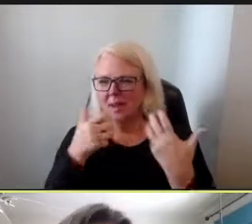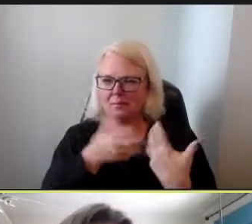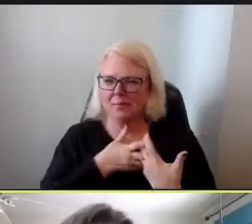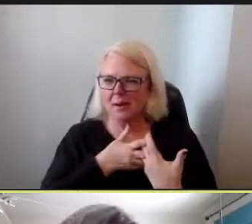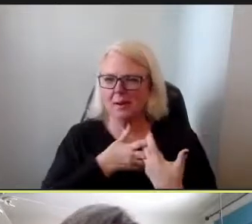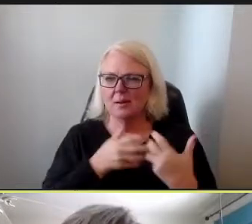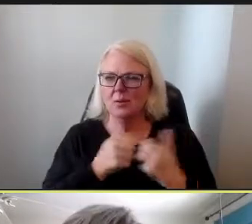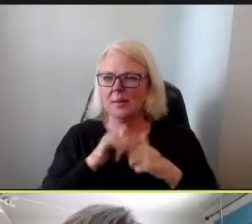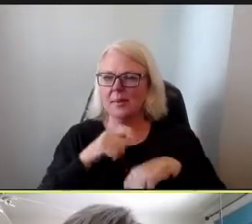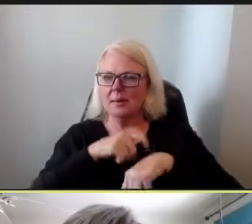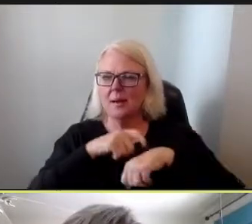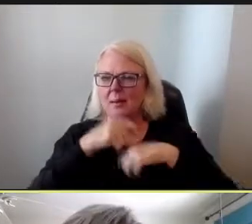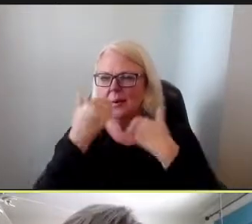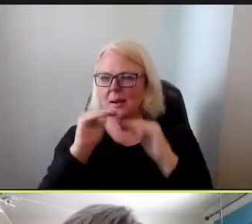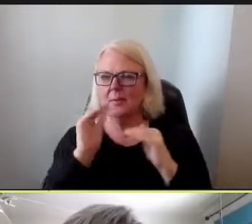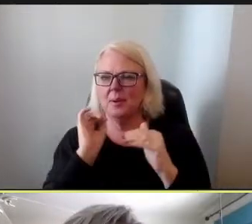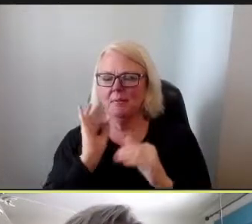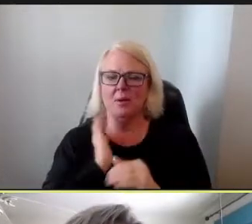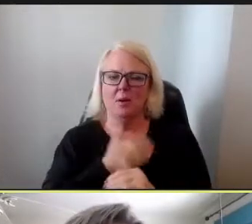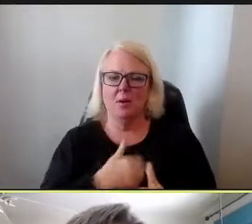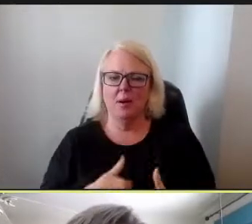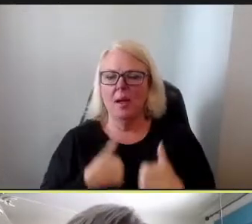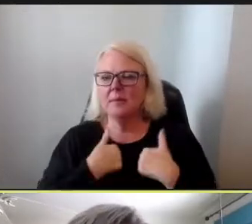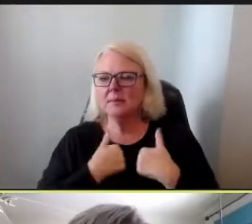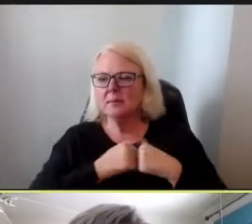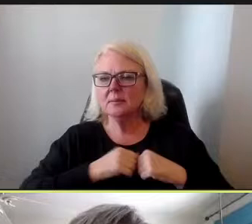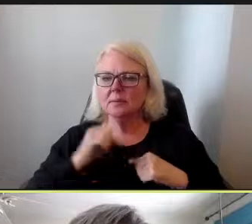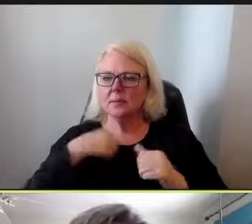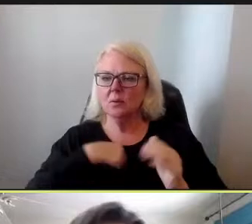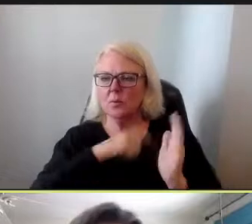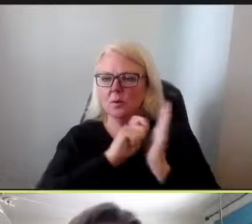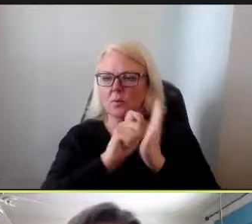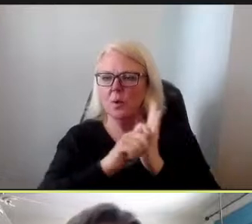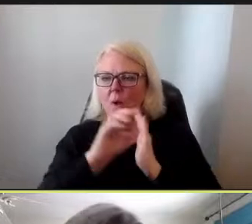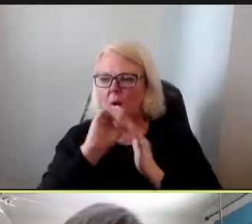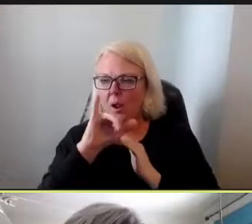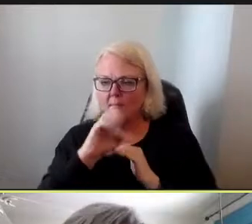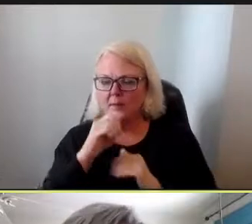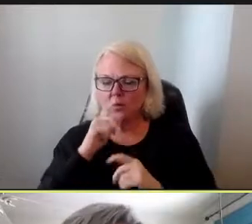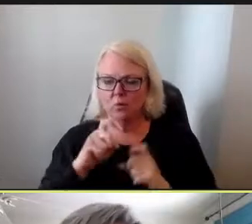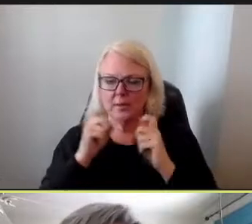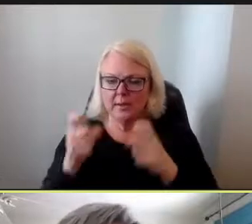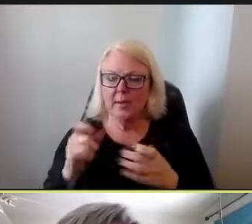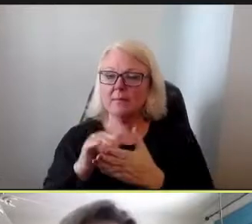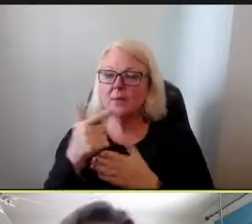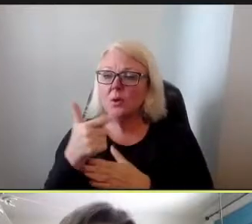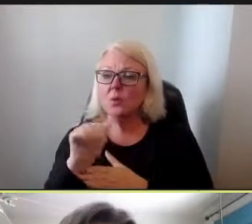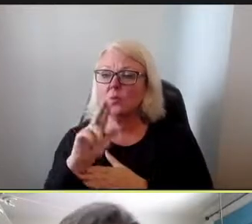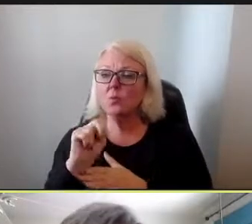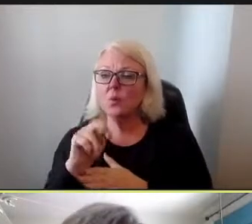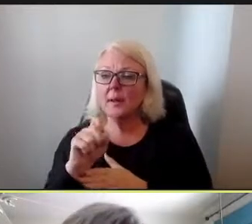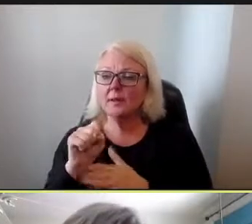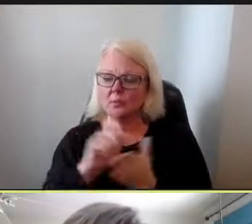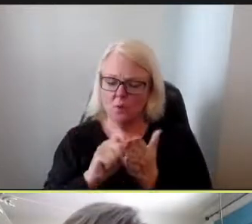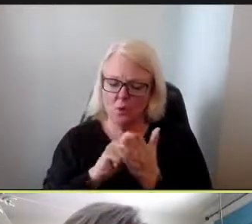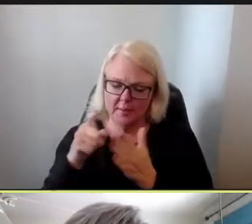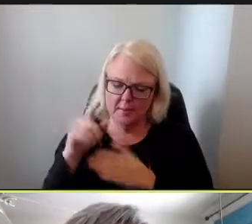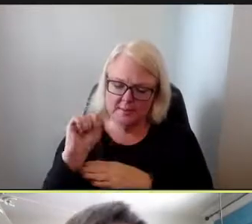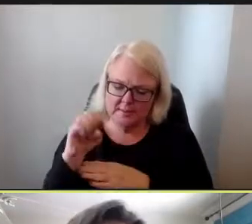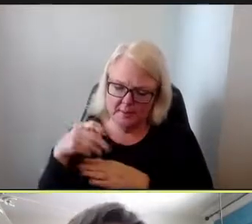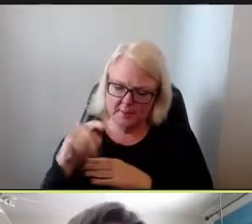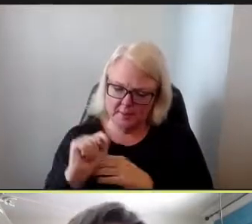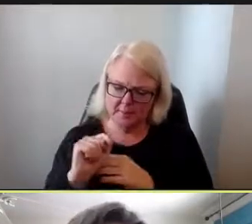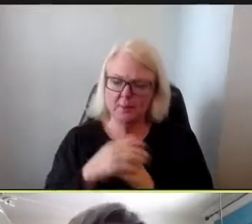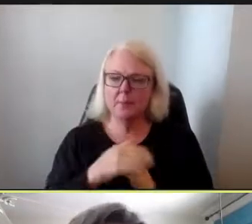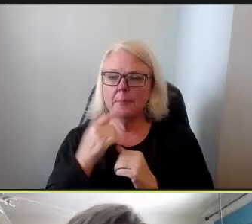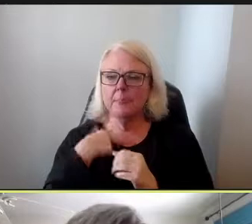the timeframes of our existing lives. So we wrote to the office that administered the grants. We wrote to them in September,